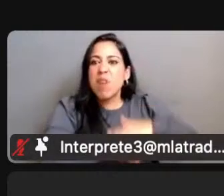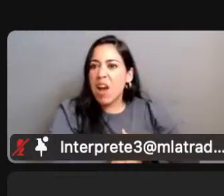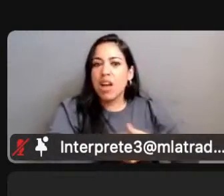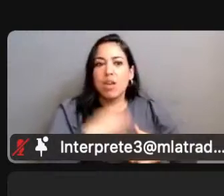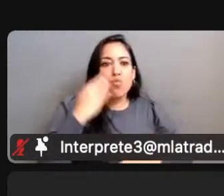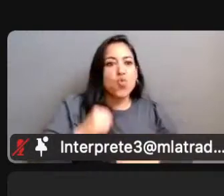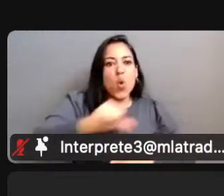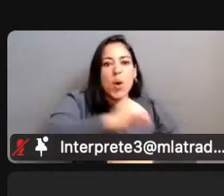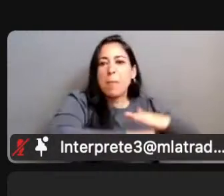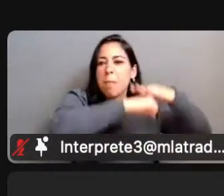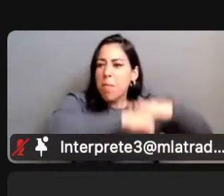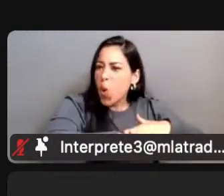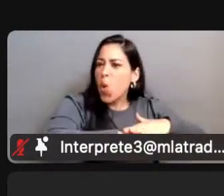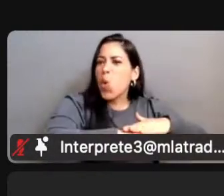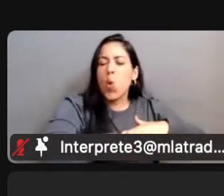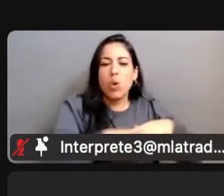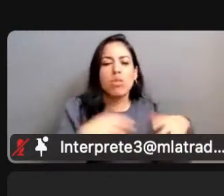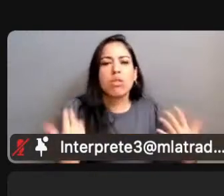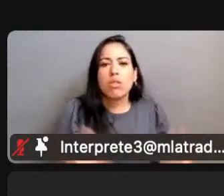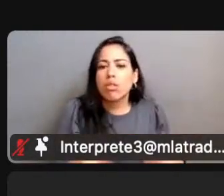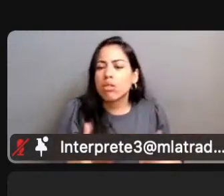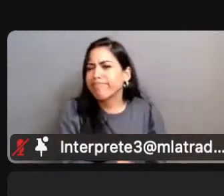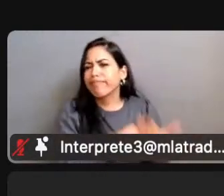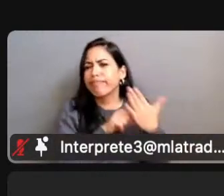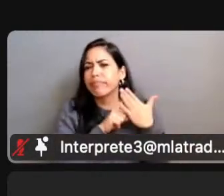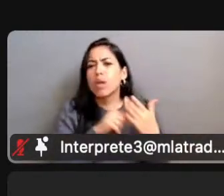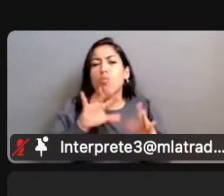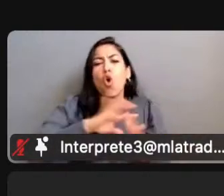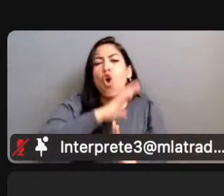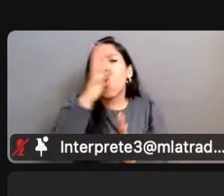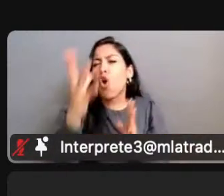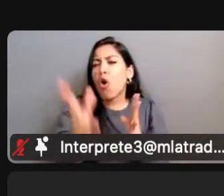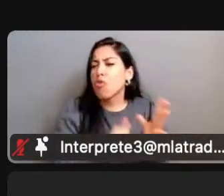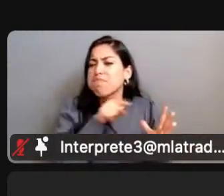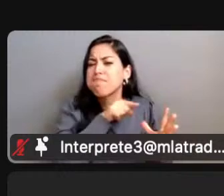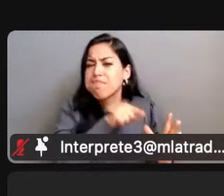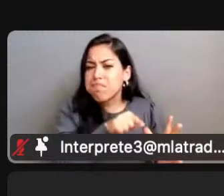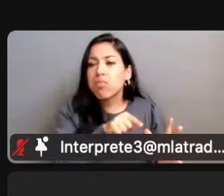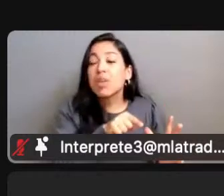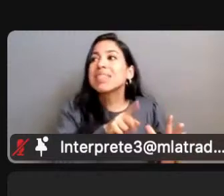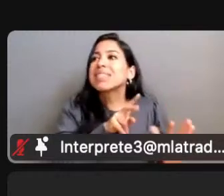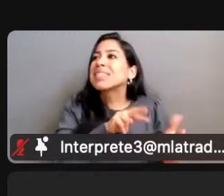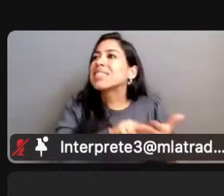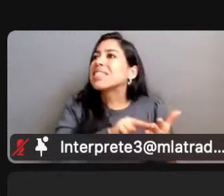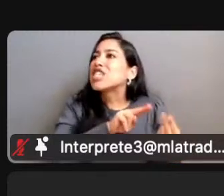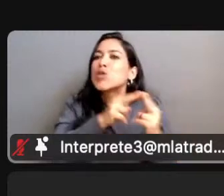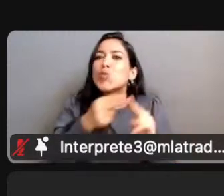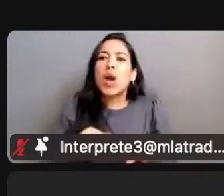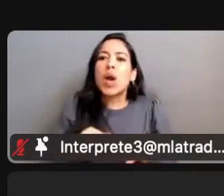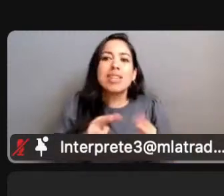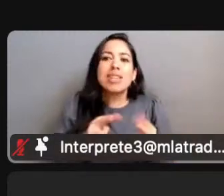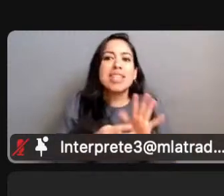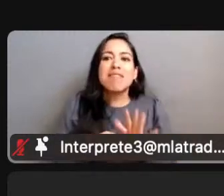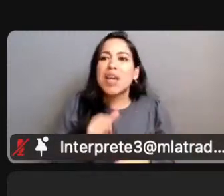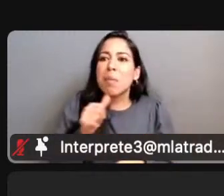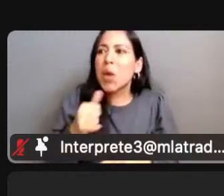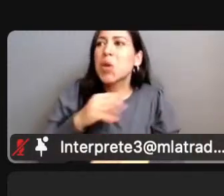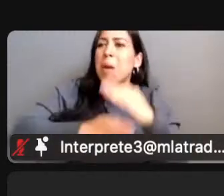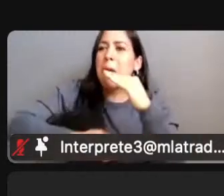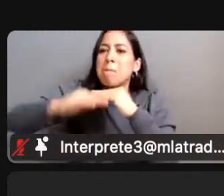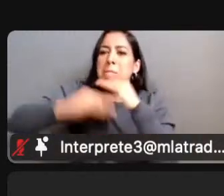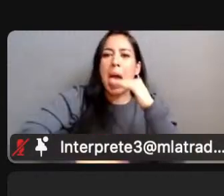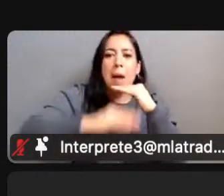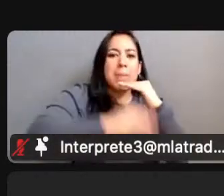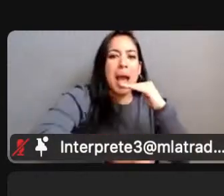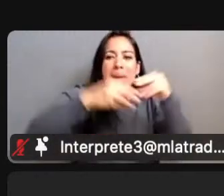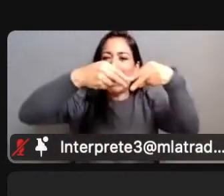feminization of pandemic. It was patent in the whole world, and it contributed to increase